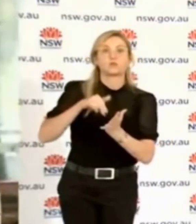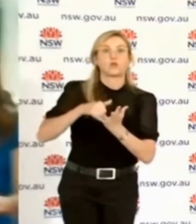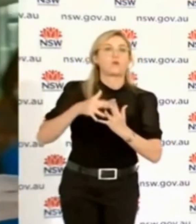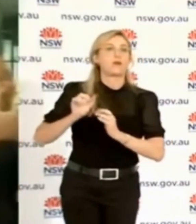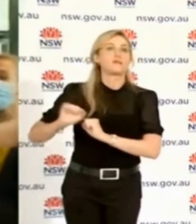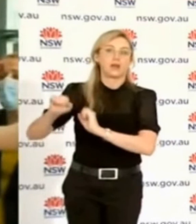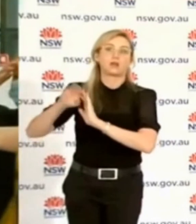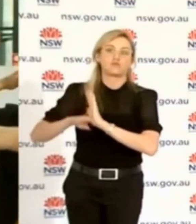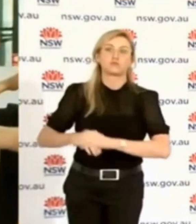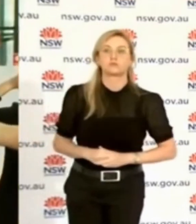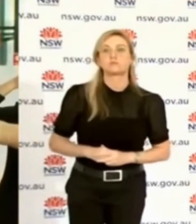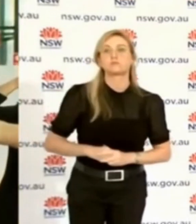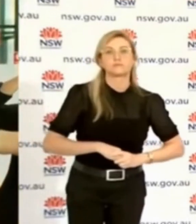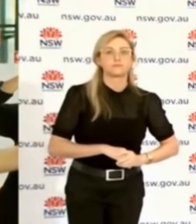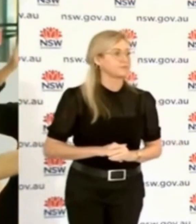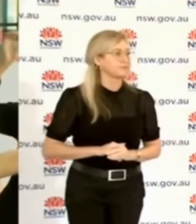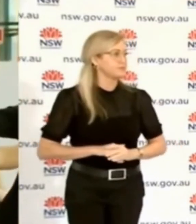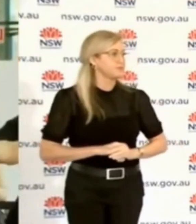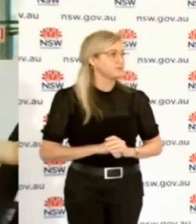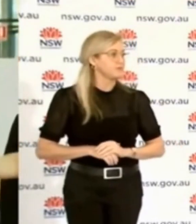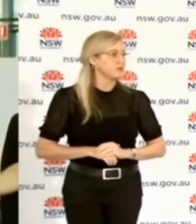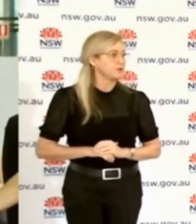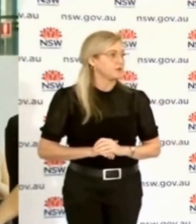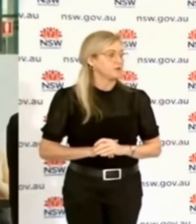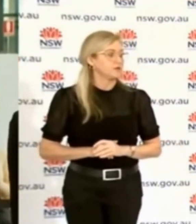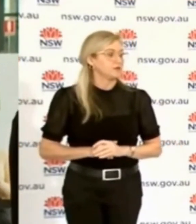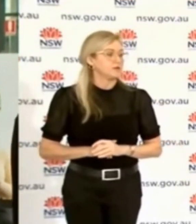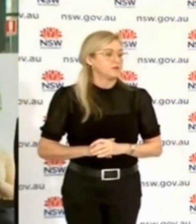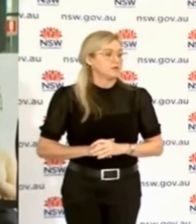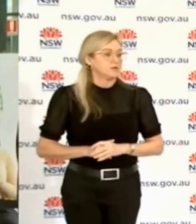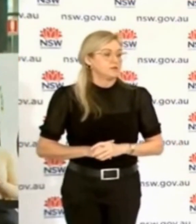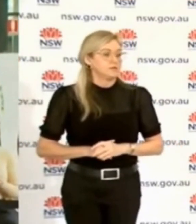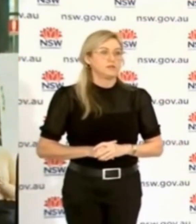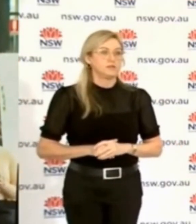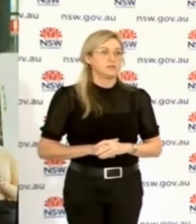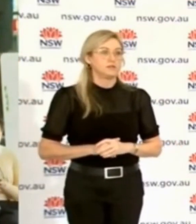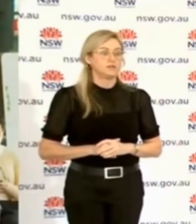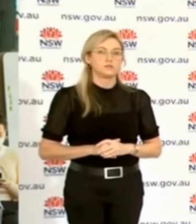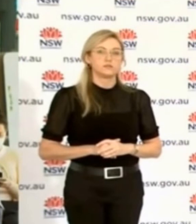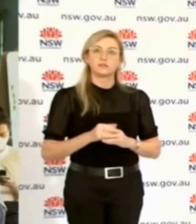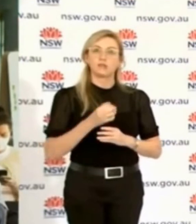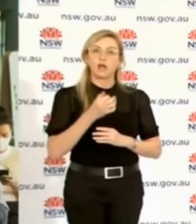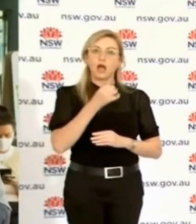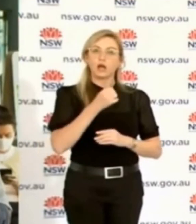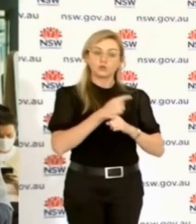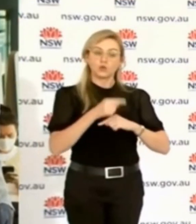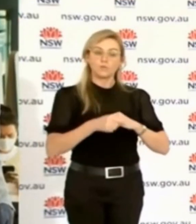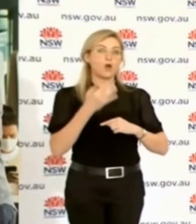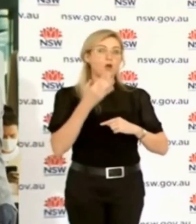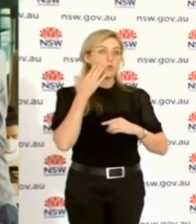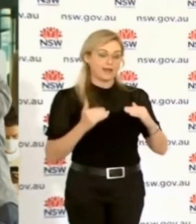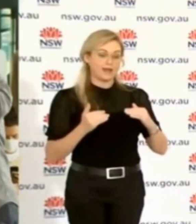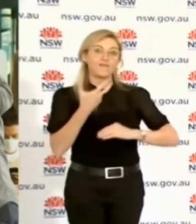These are still fairly significant restrictions that we're seeing at a 70% mark. The Premier says we'll need restrictions at